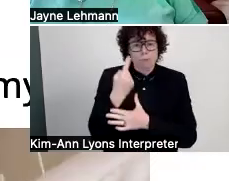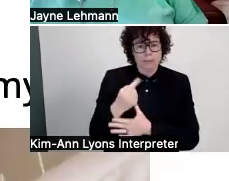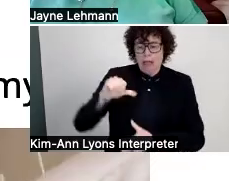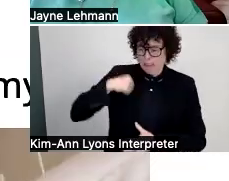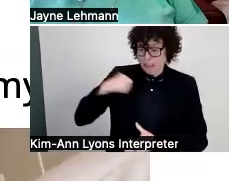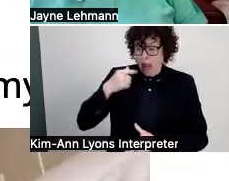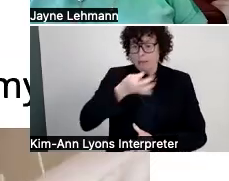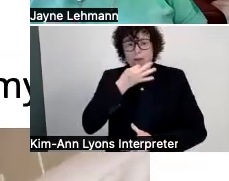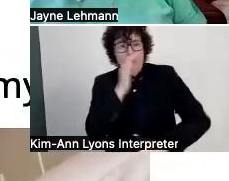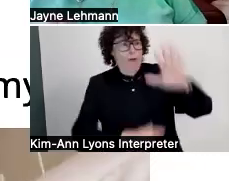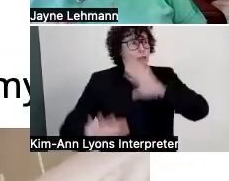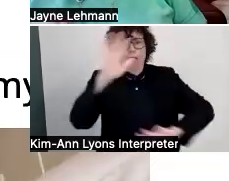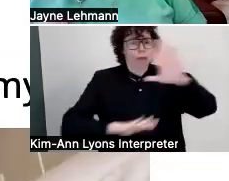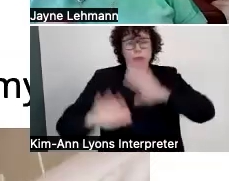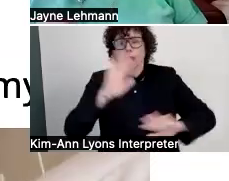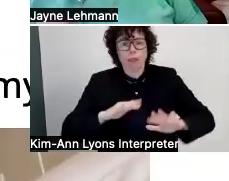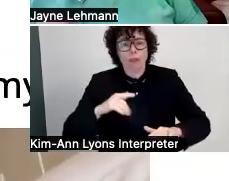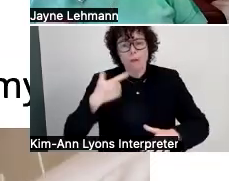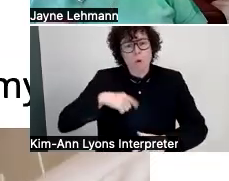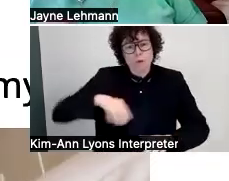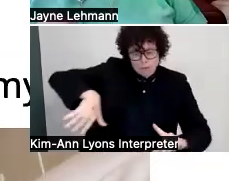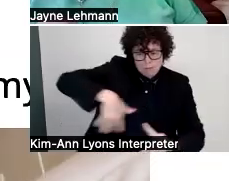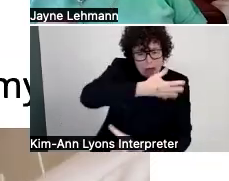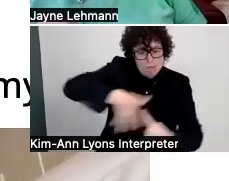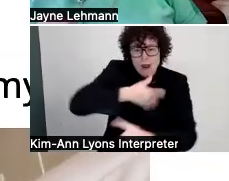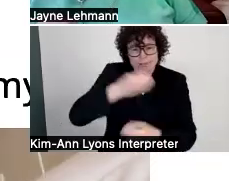When I saw that, I said to Sarah